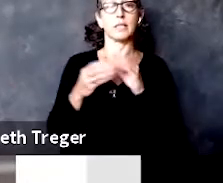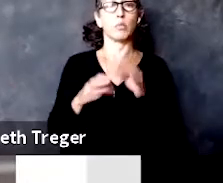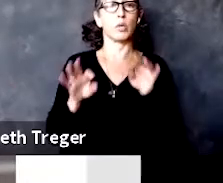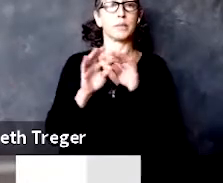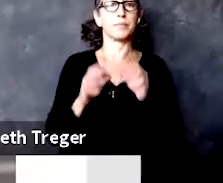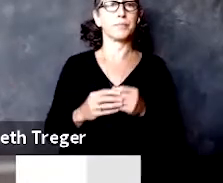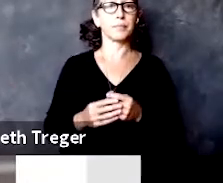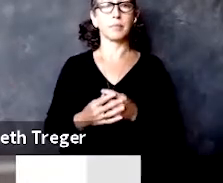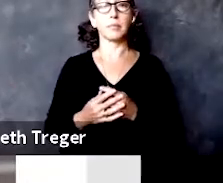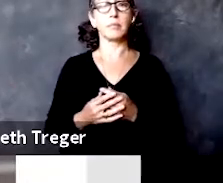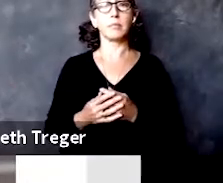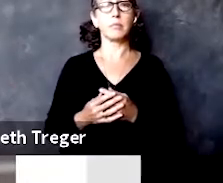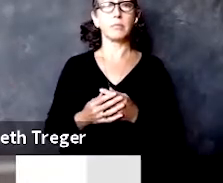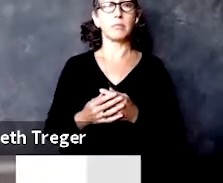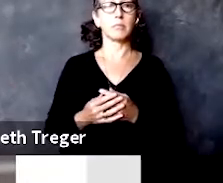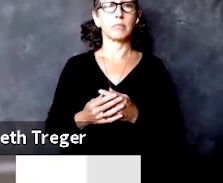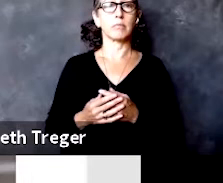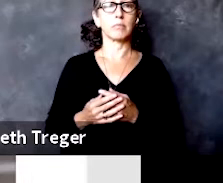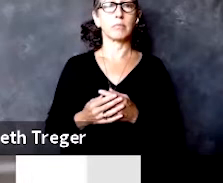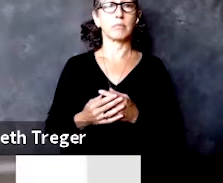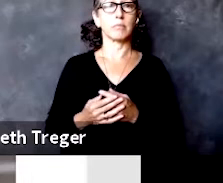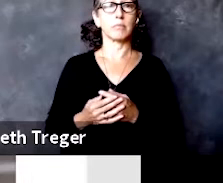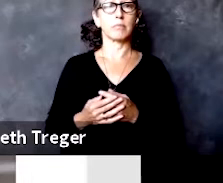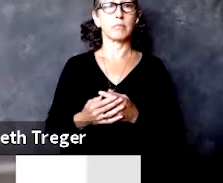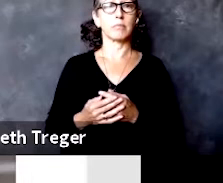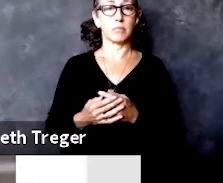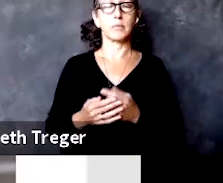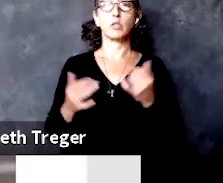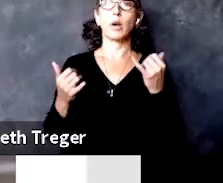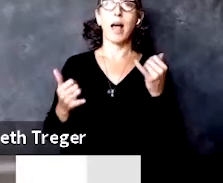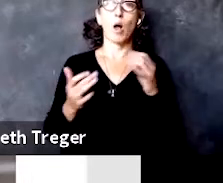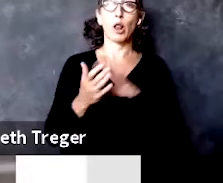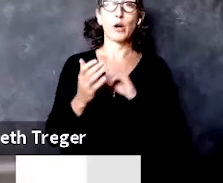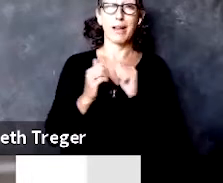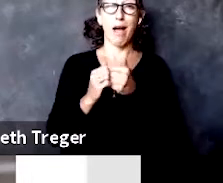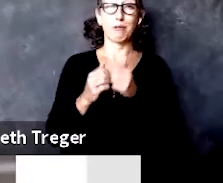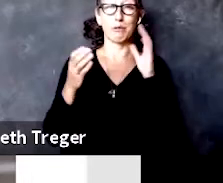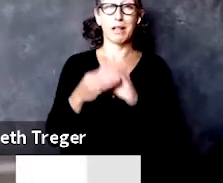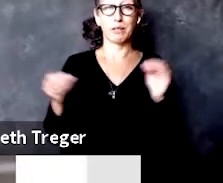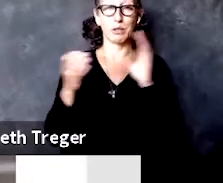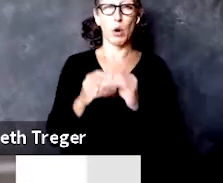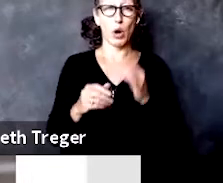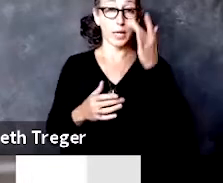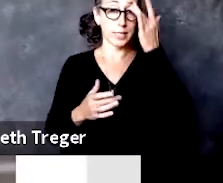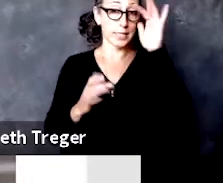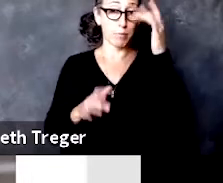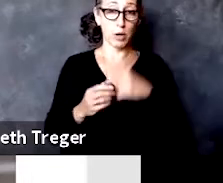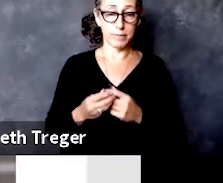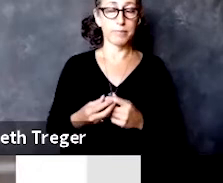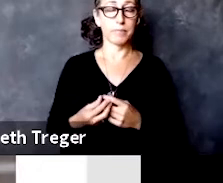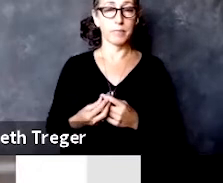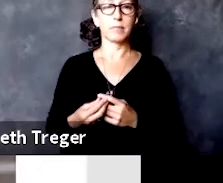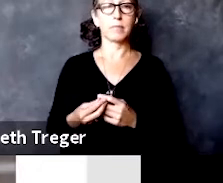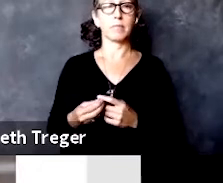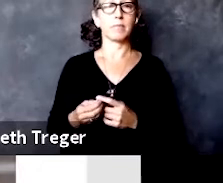And so let's talk about what's important in terms of telling your story. One, make sure you know,